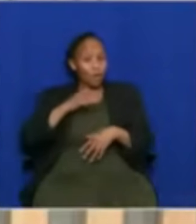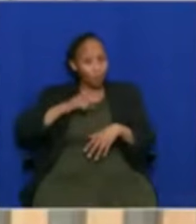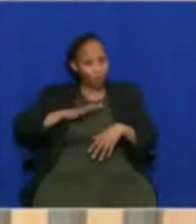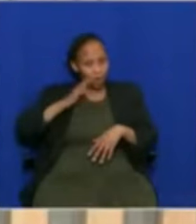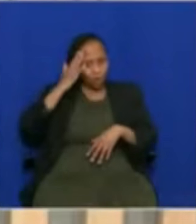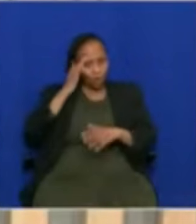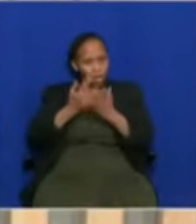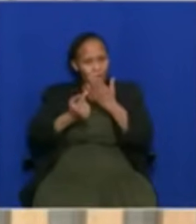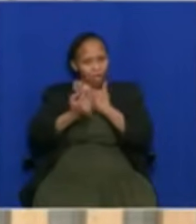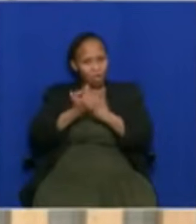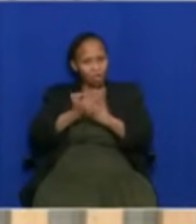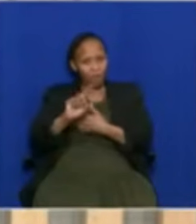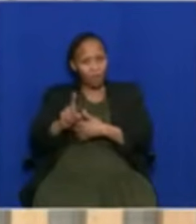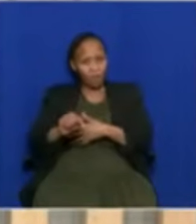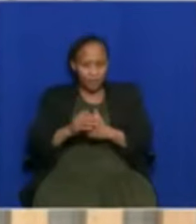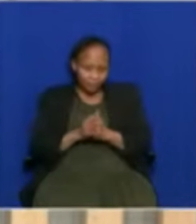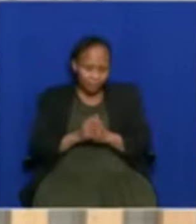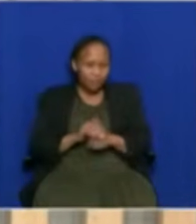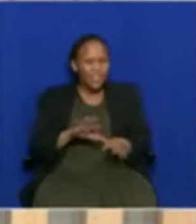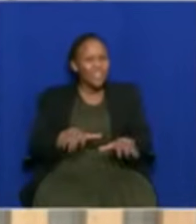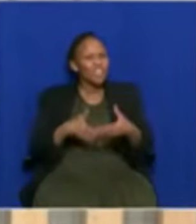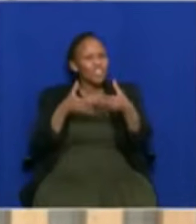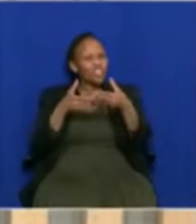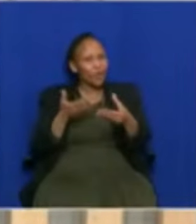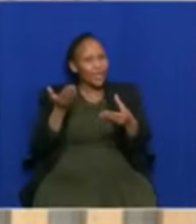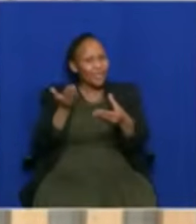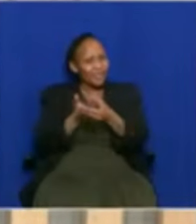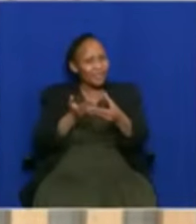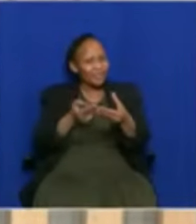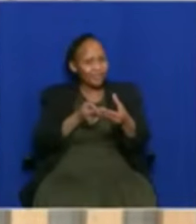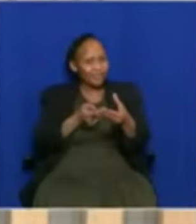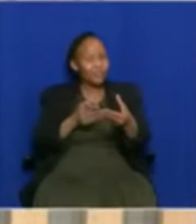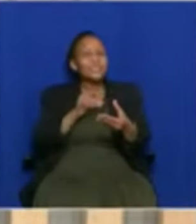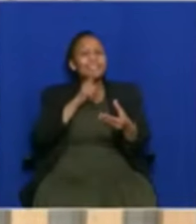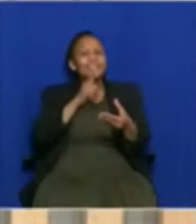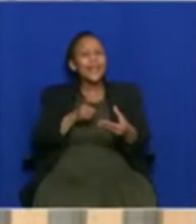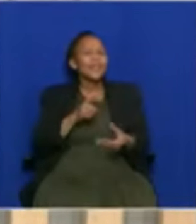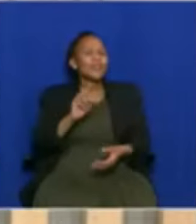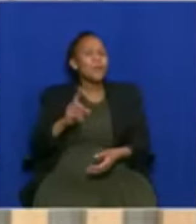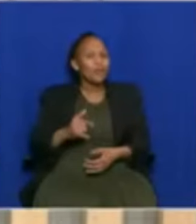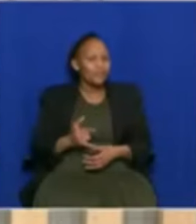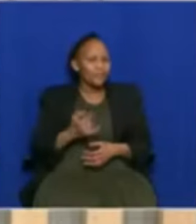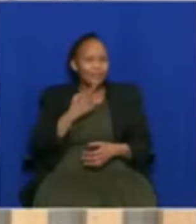What in the docket tells me that your investigations revealed the details?